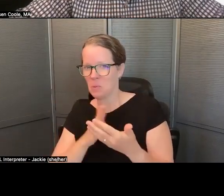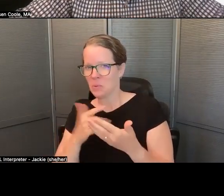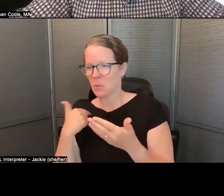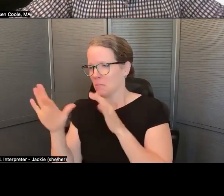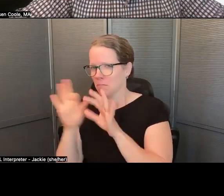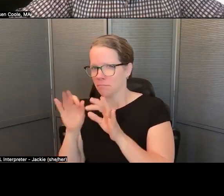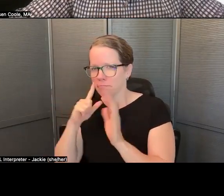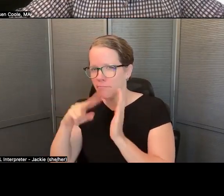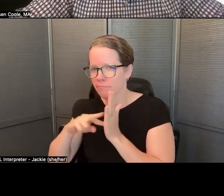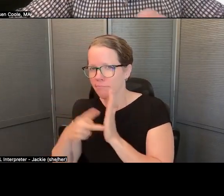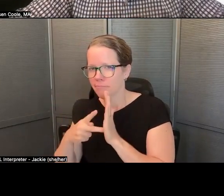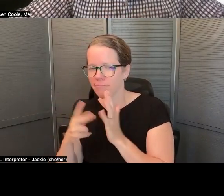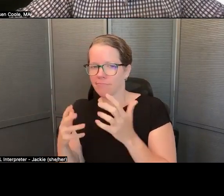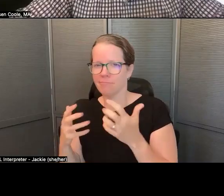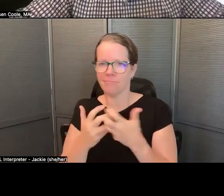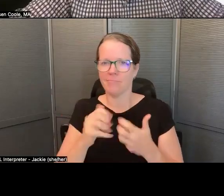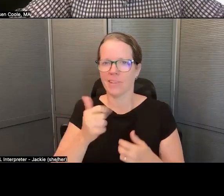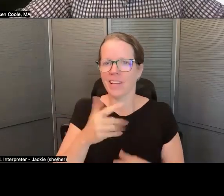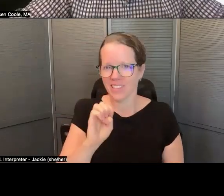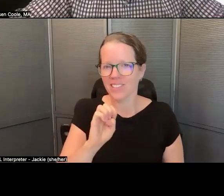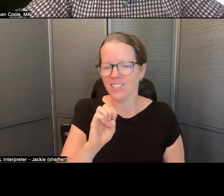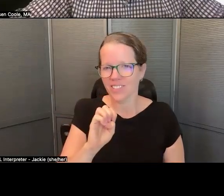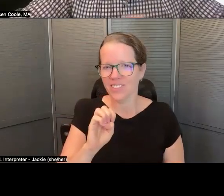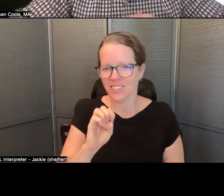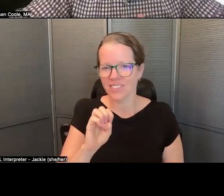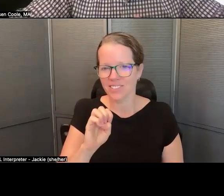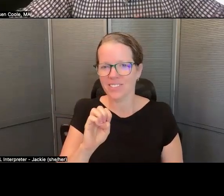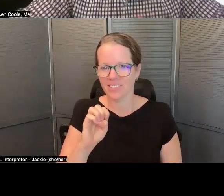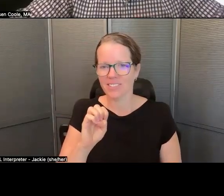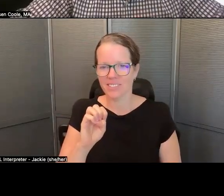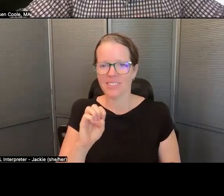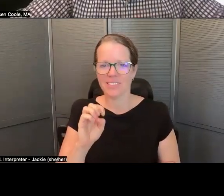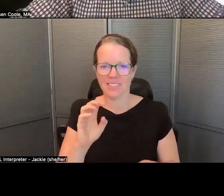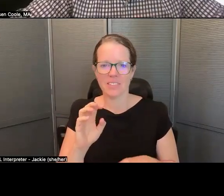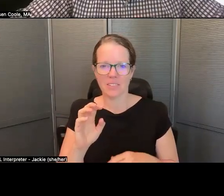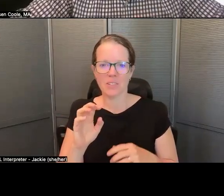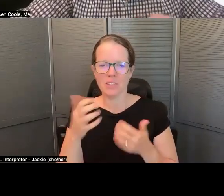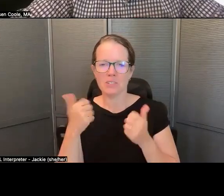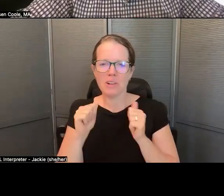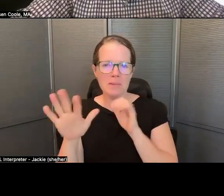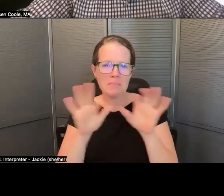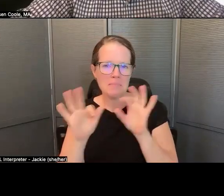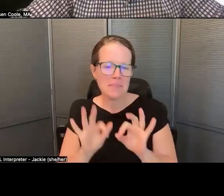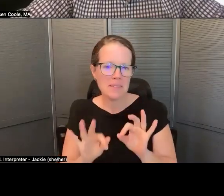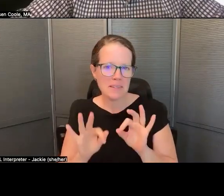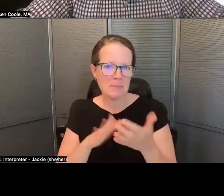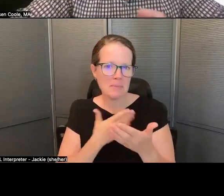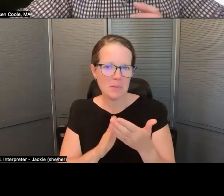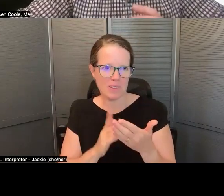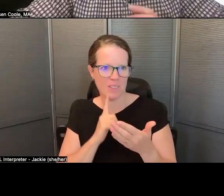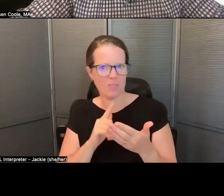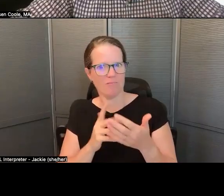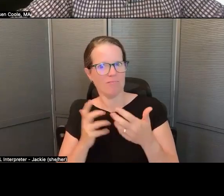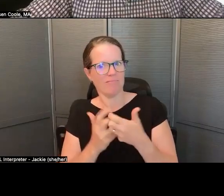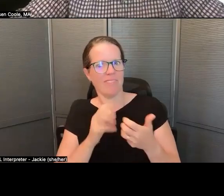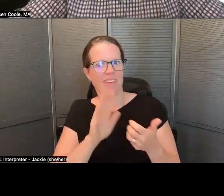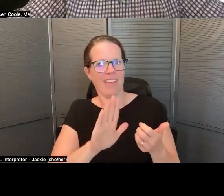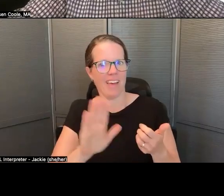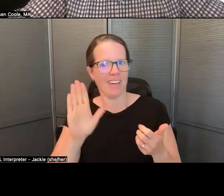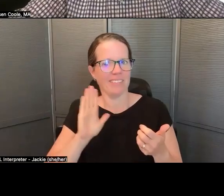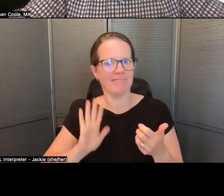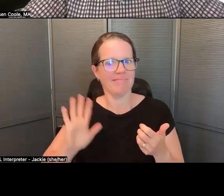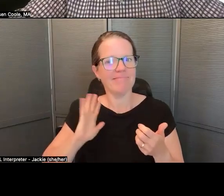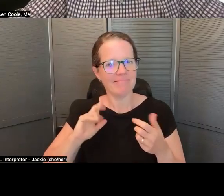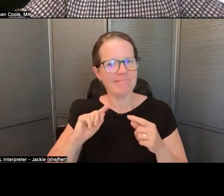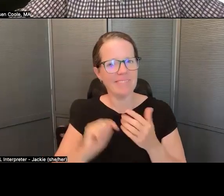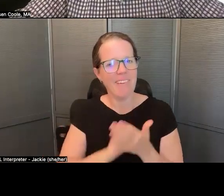around, late teens, 20s. So we tried to pick music from the time period that these folks would have been younger.